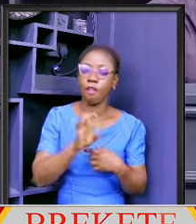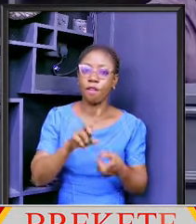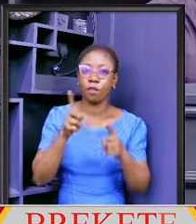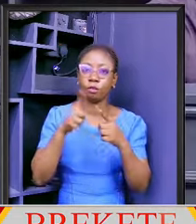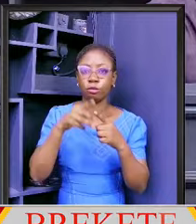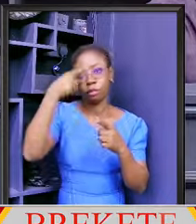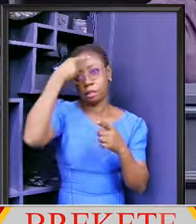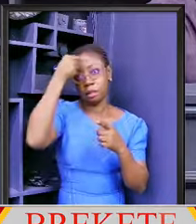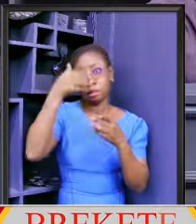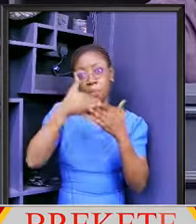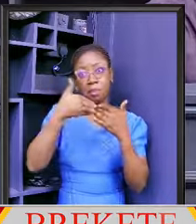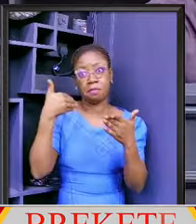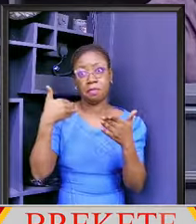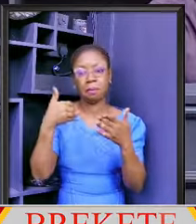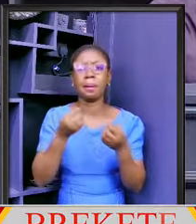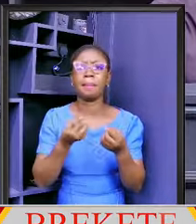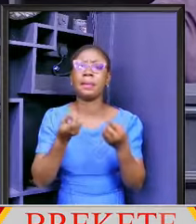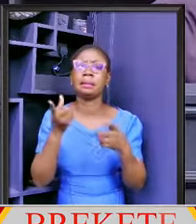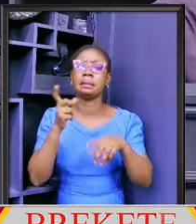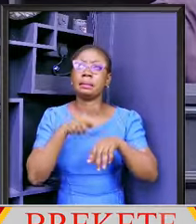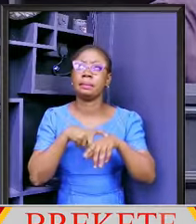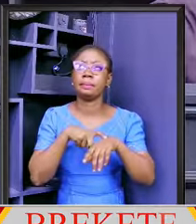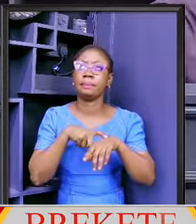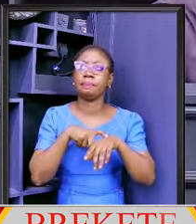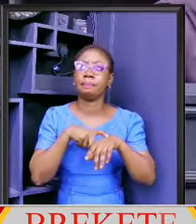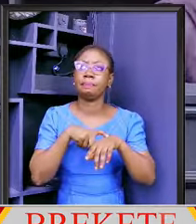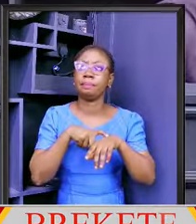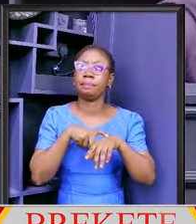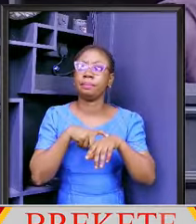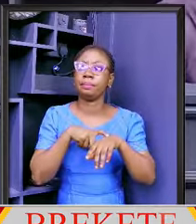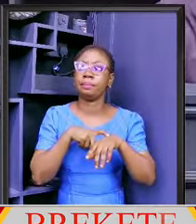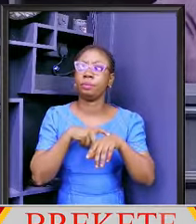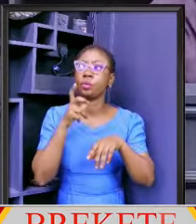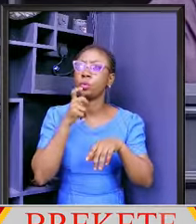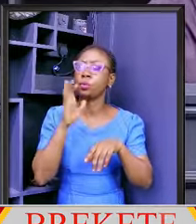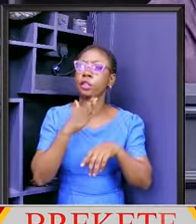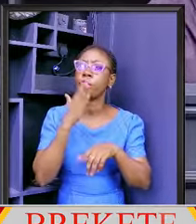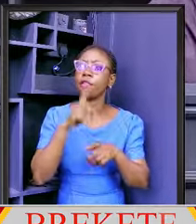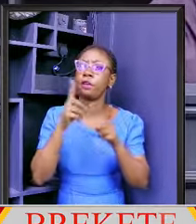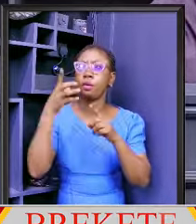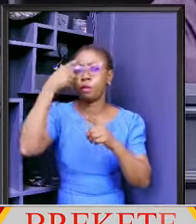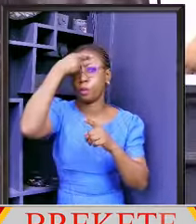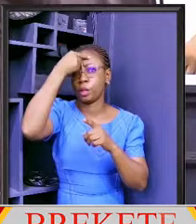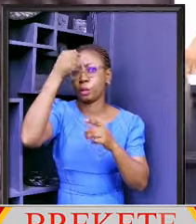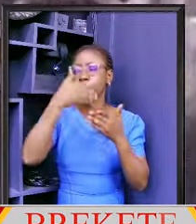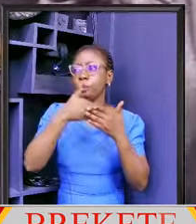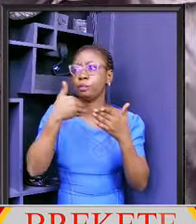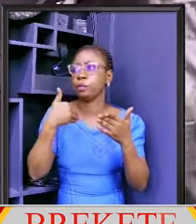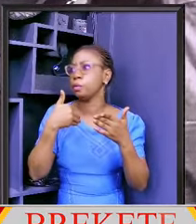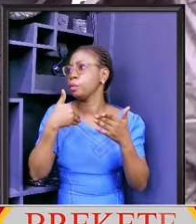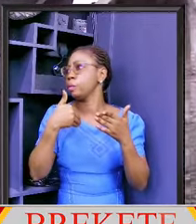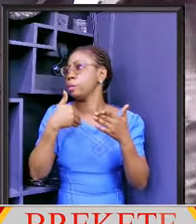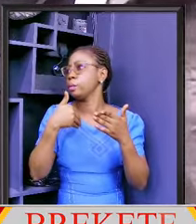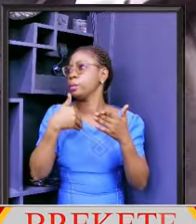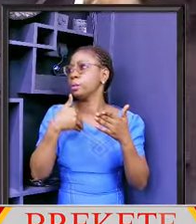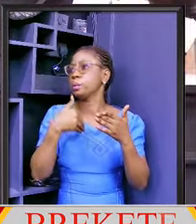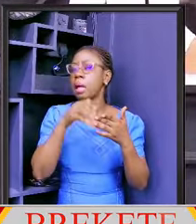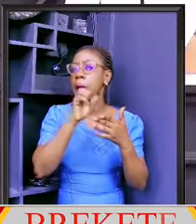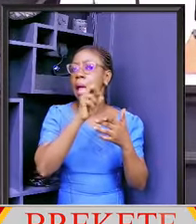Plenty times, Madam President. Who never go Kano before? Ene? No, you don't go Kano before? No,